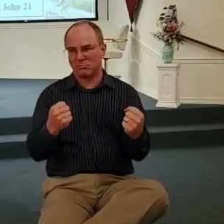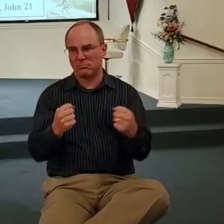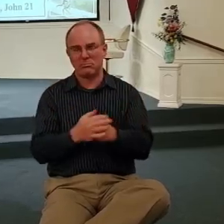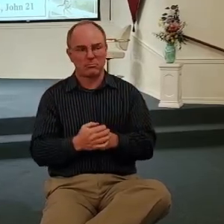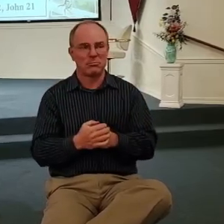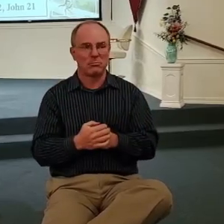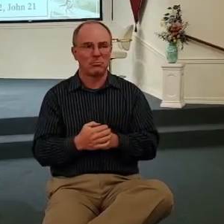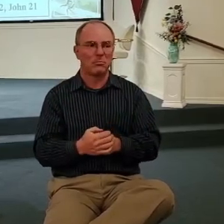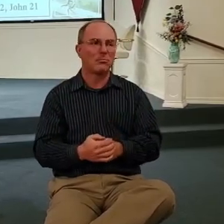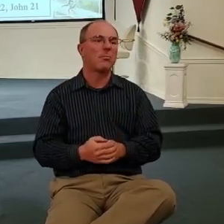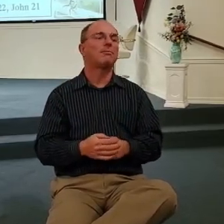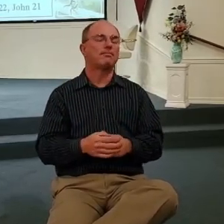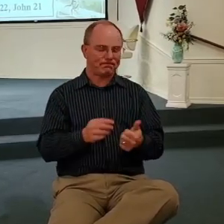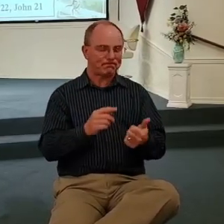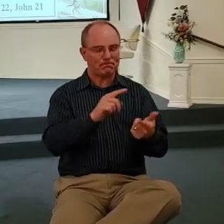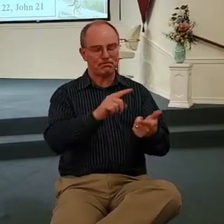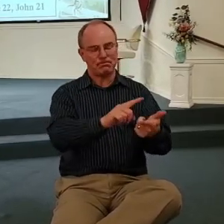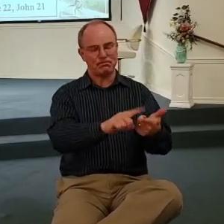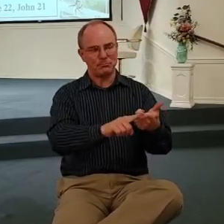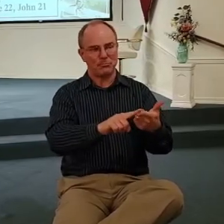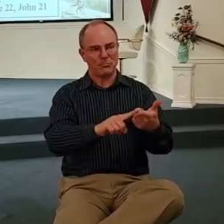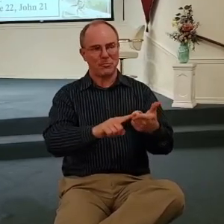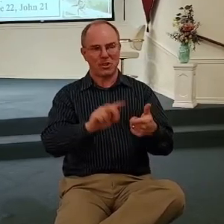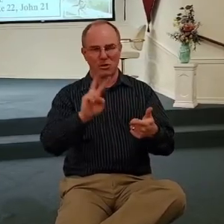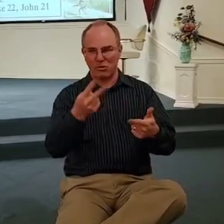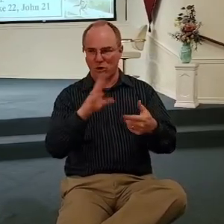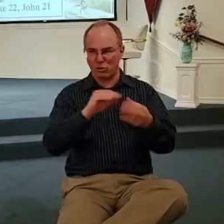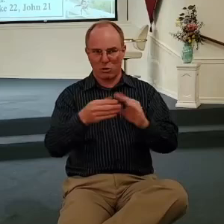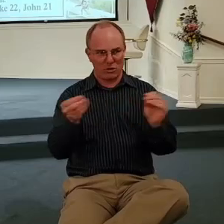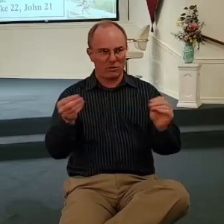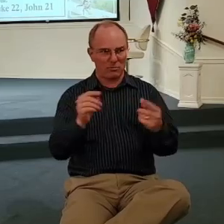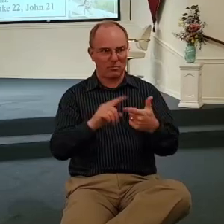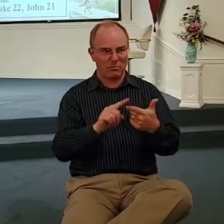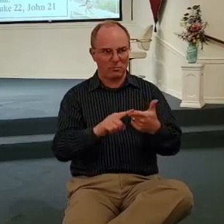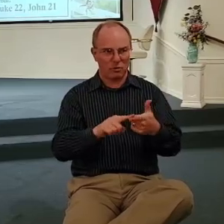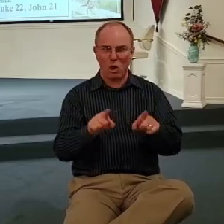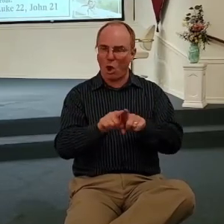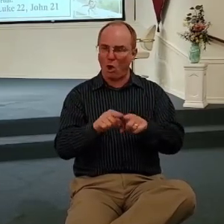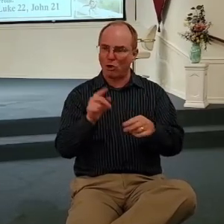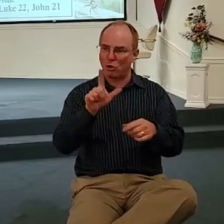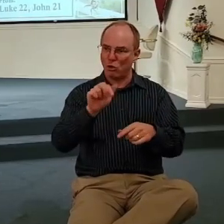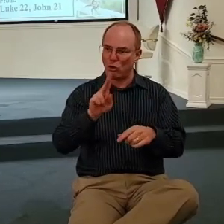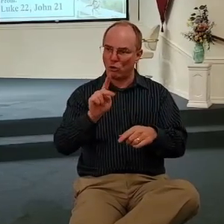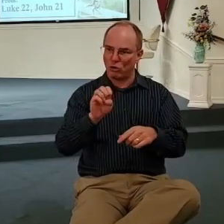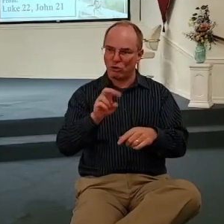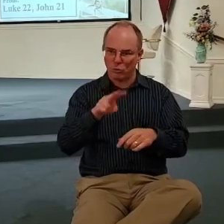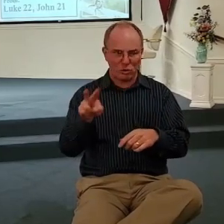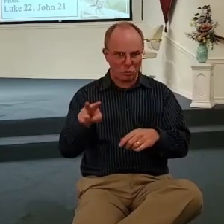Our second story is in Luke 22 also, verse 47 through 52.